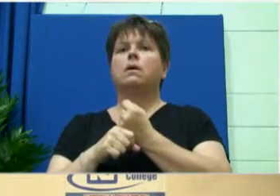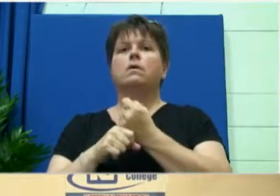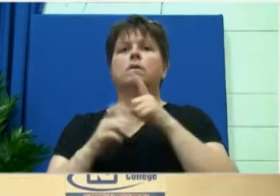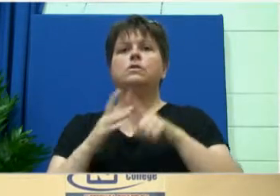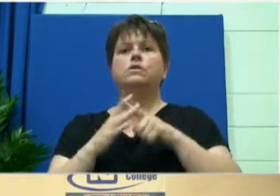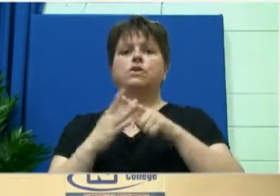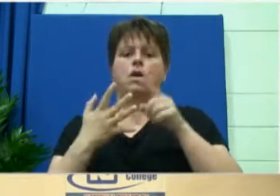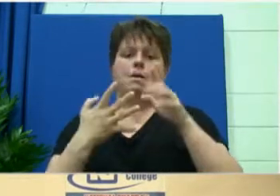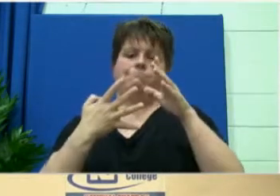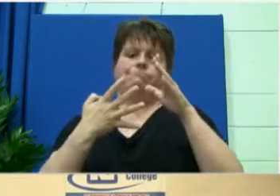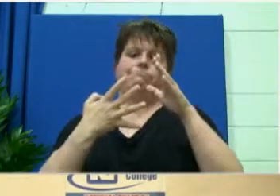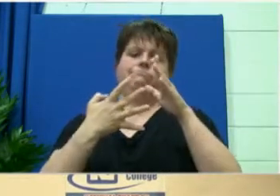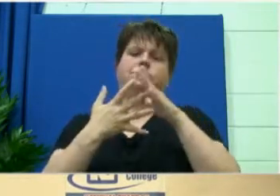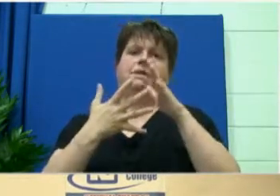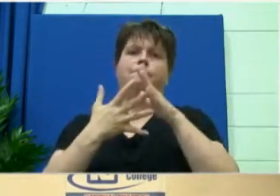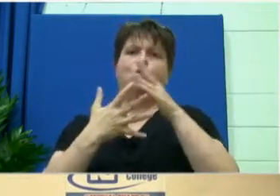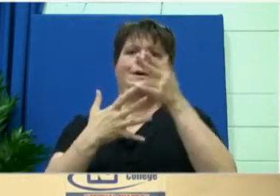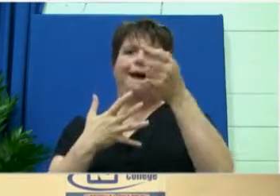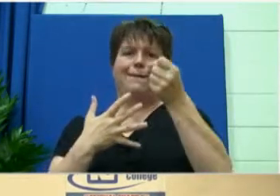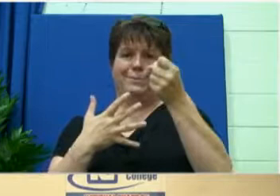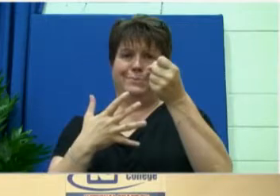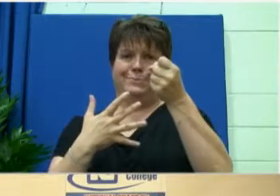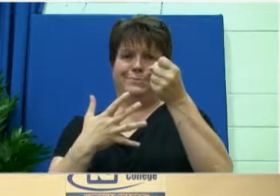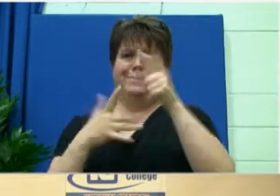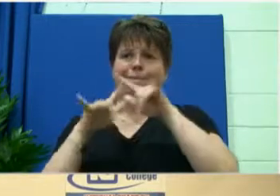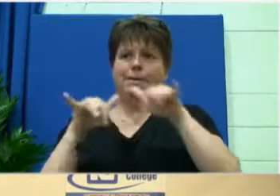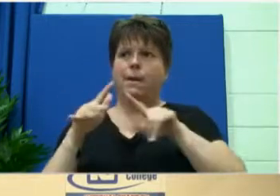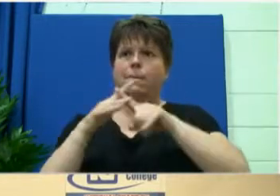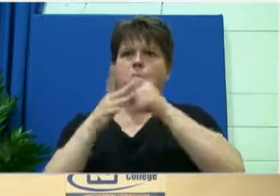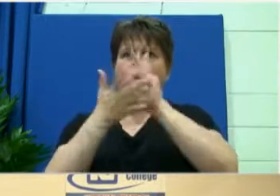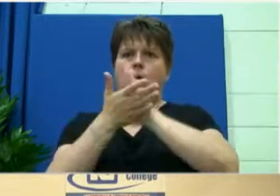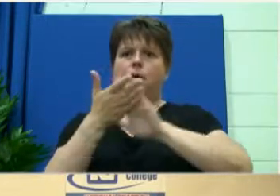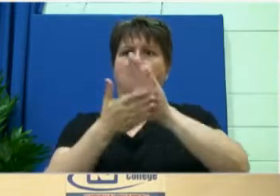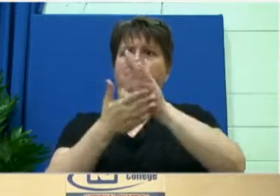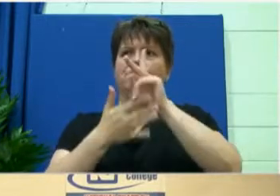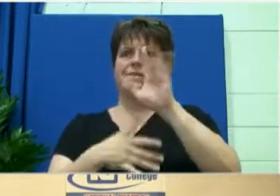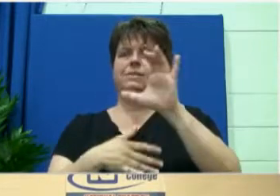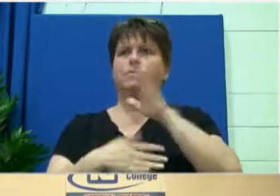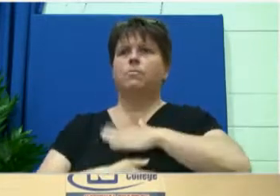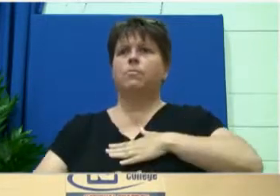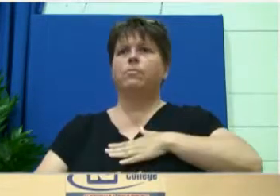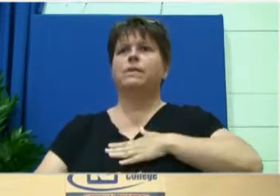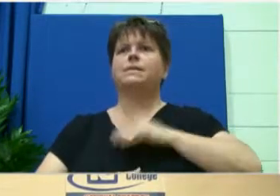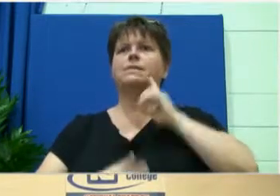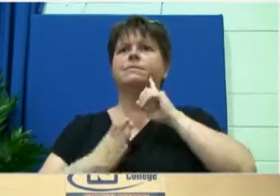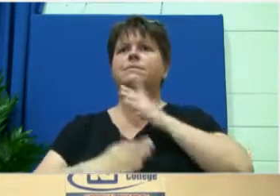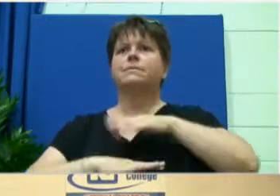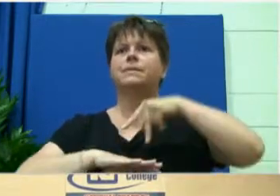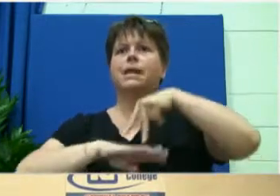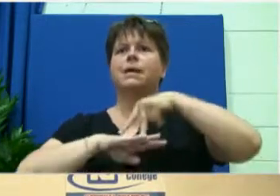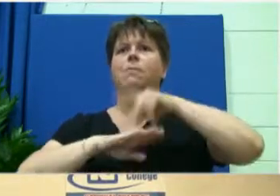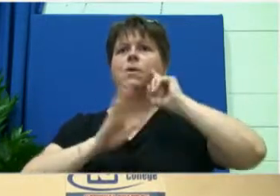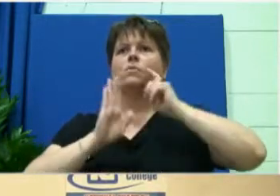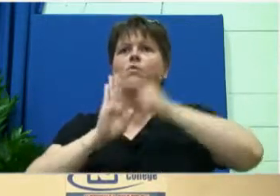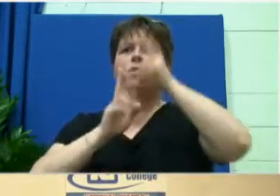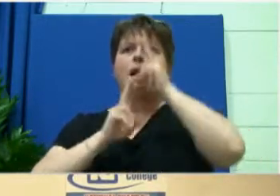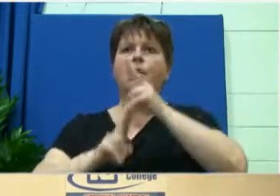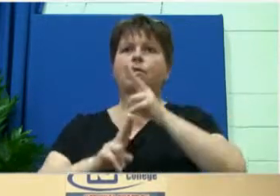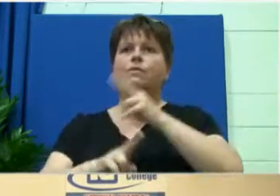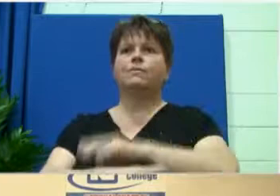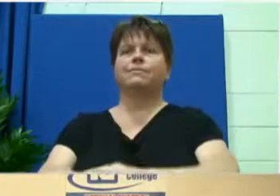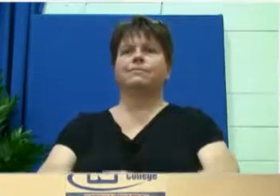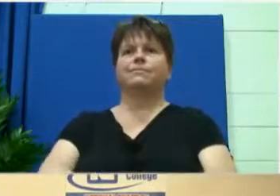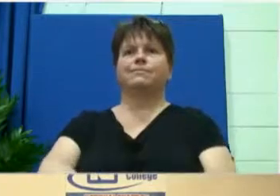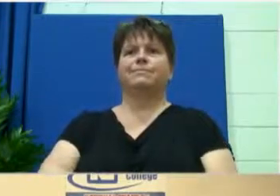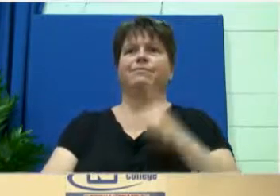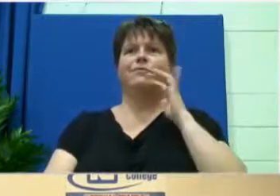sophomore status as a high school student. Would you please rise and be recognized? We're so honored to have you